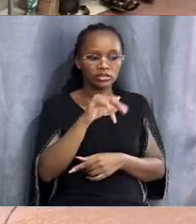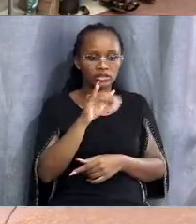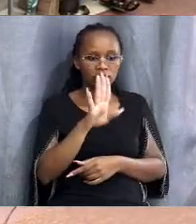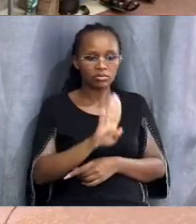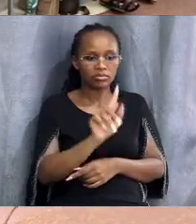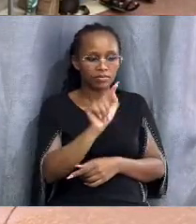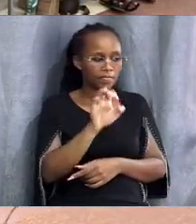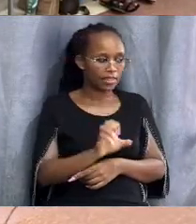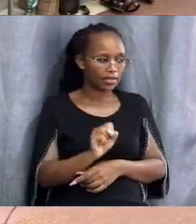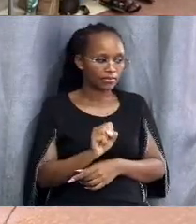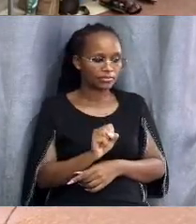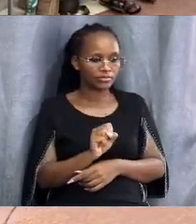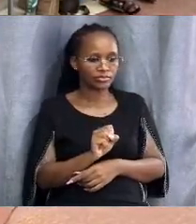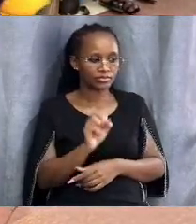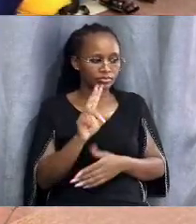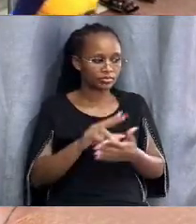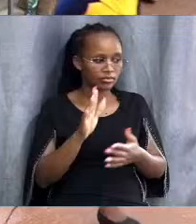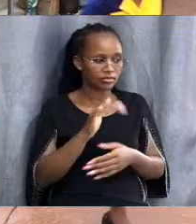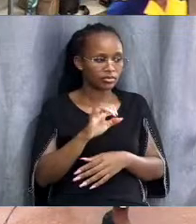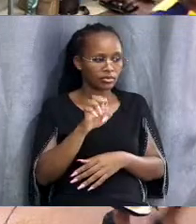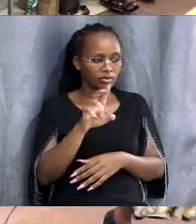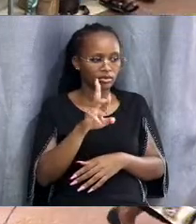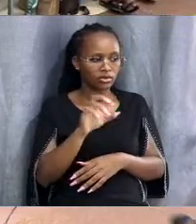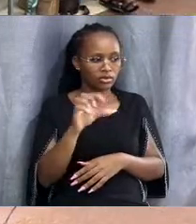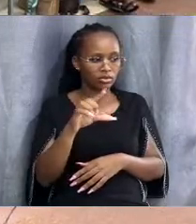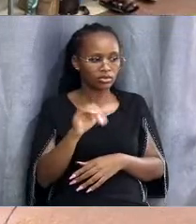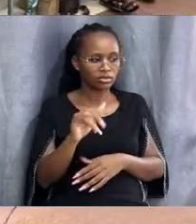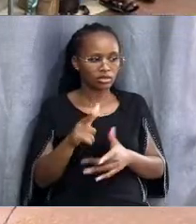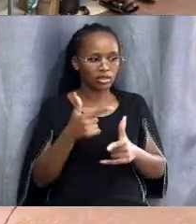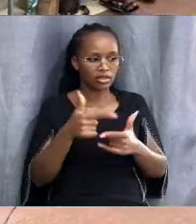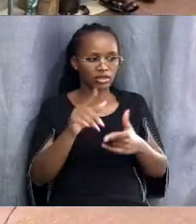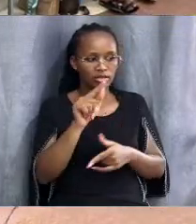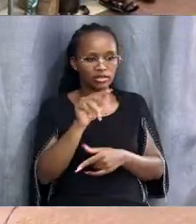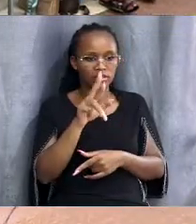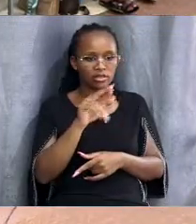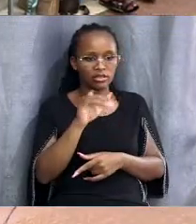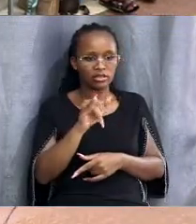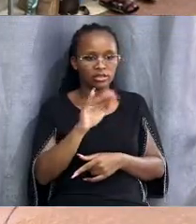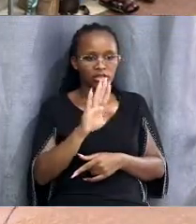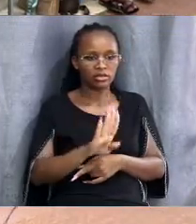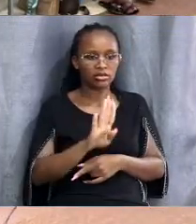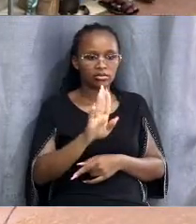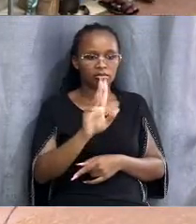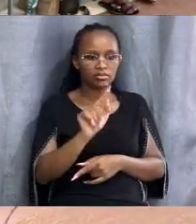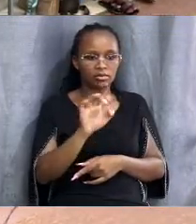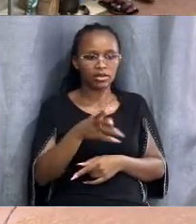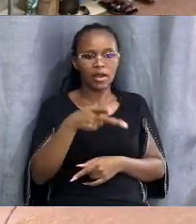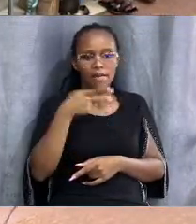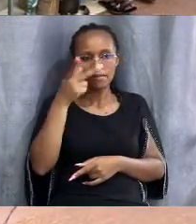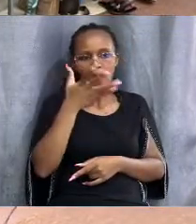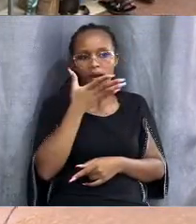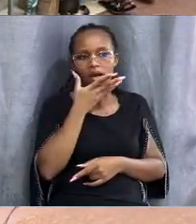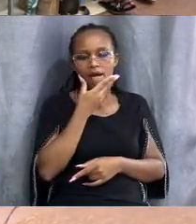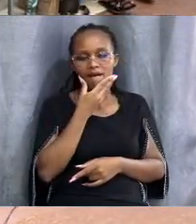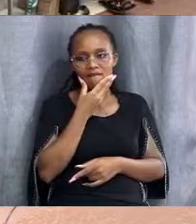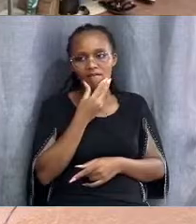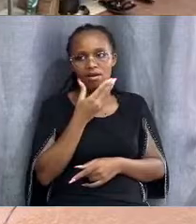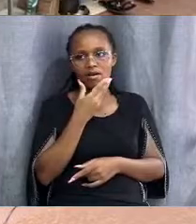tributes. Tutasomewa eulogy kwanza, then the tributes from parent, dad and auntie.